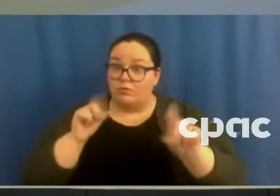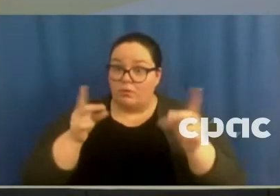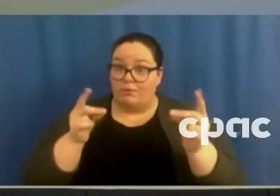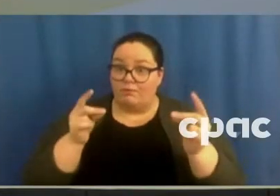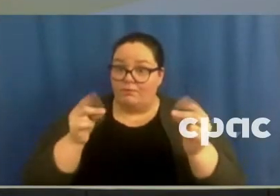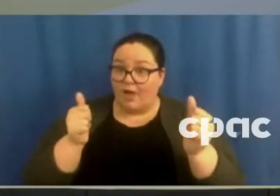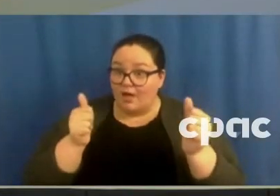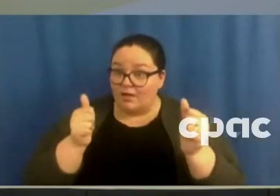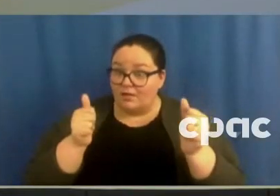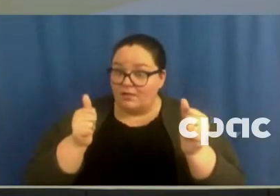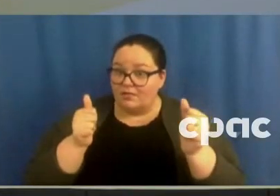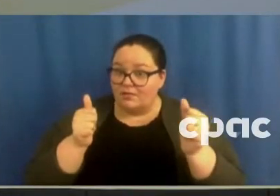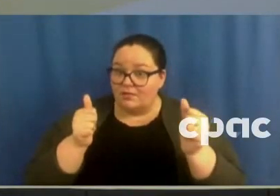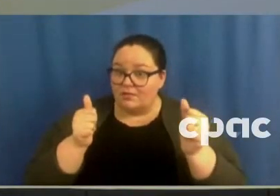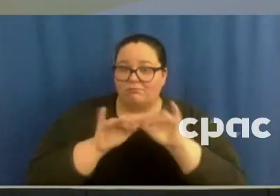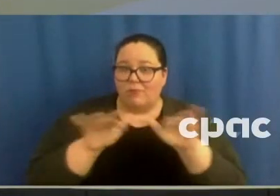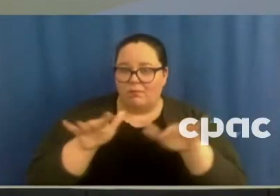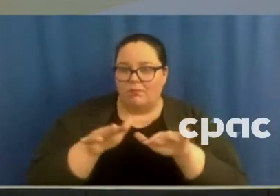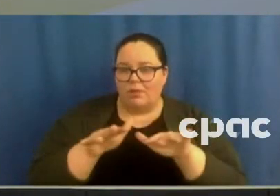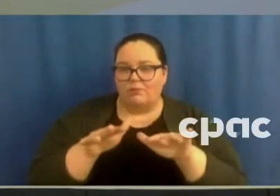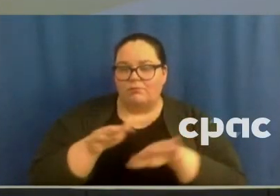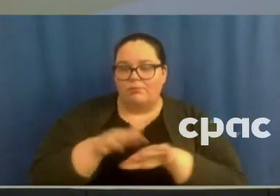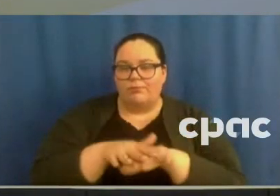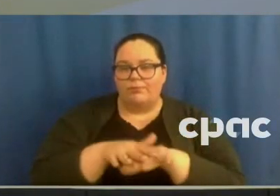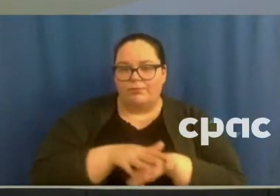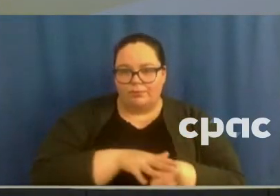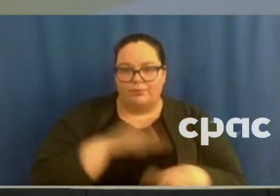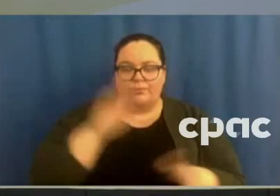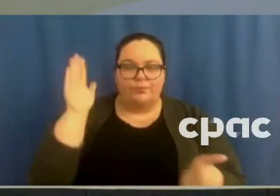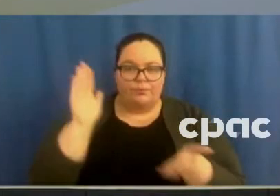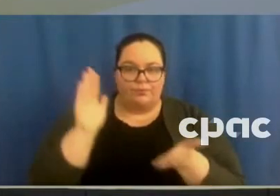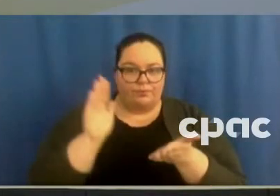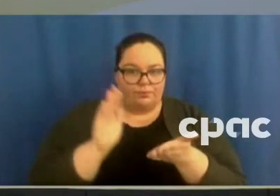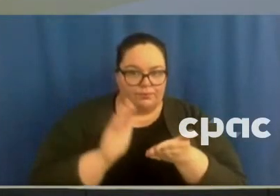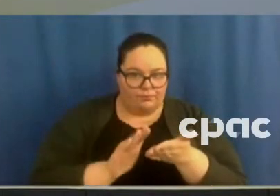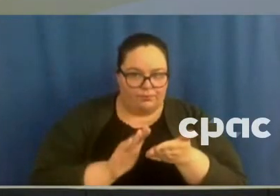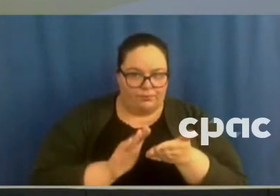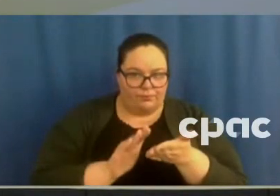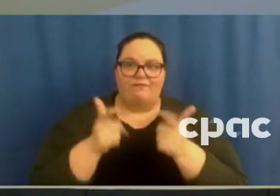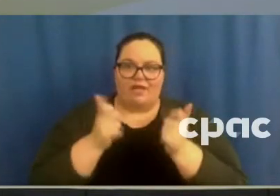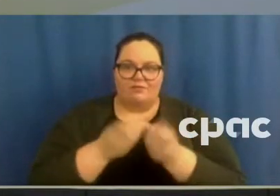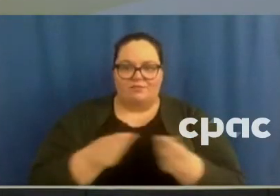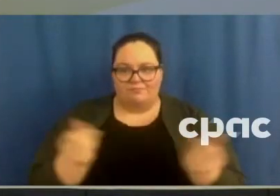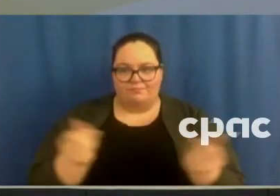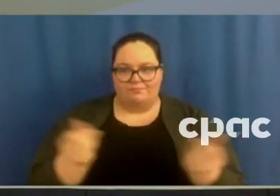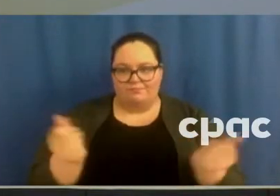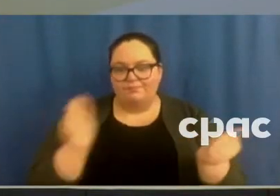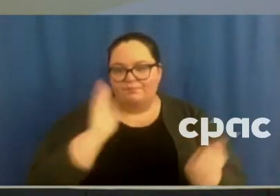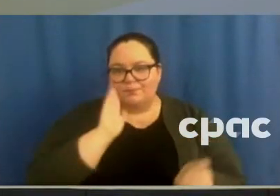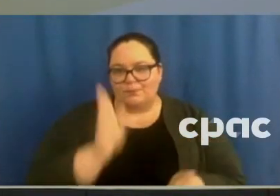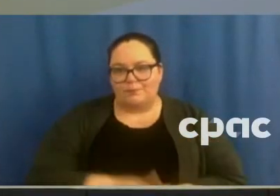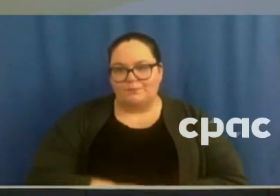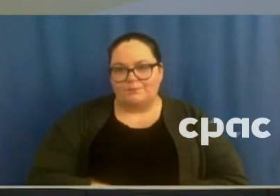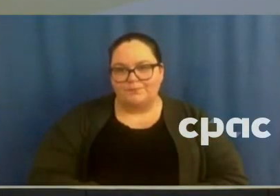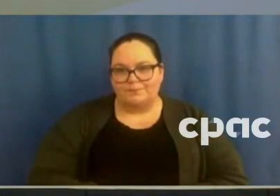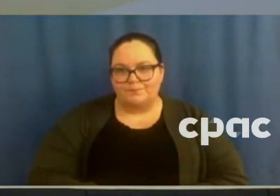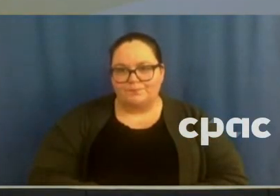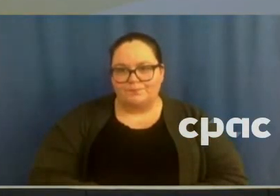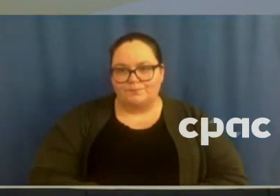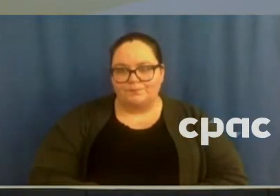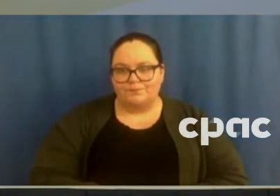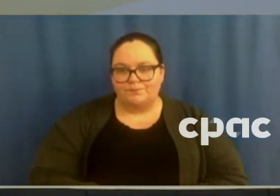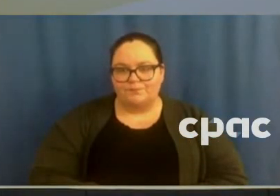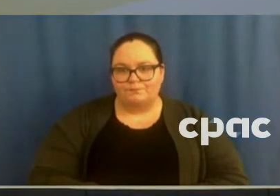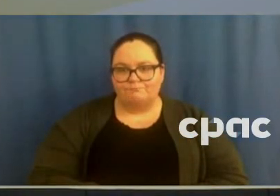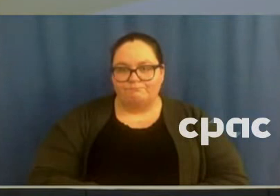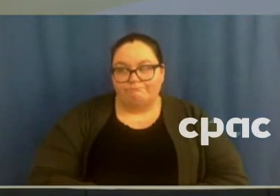this kind of situation, then the easier and faster it will be to recover. So we'll look